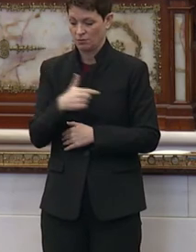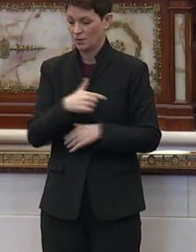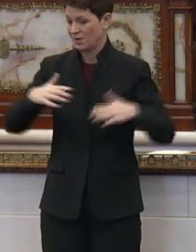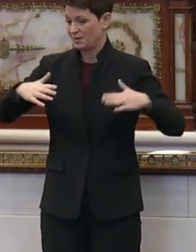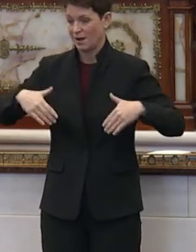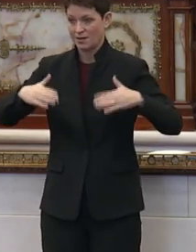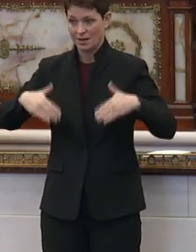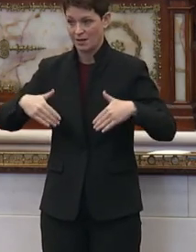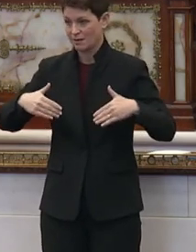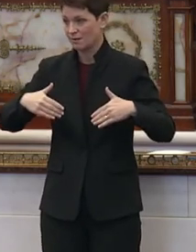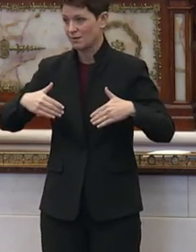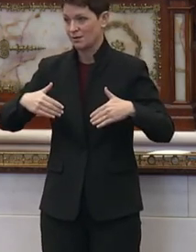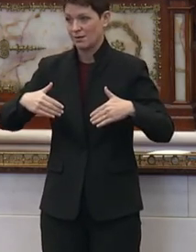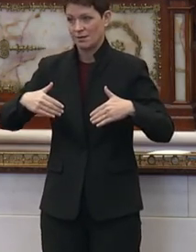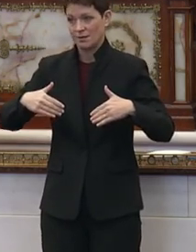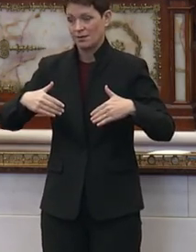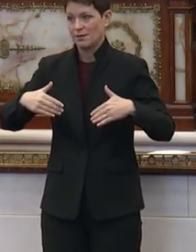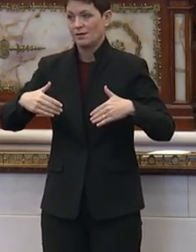haven't,